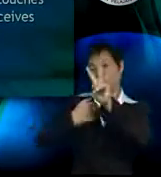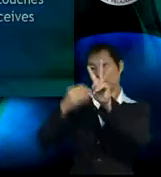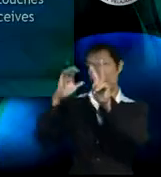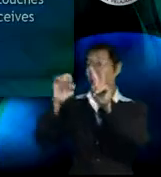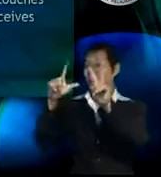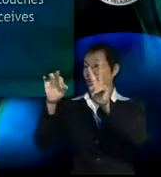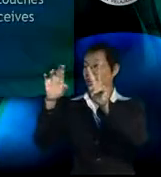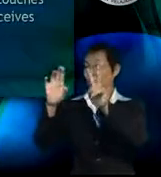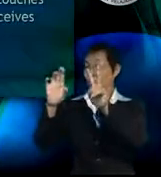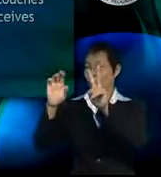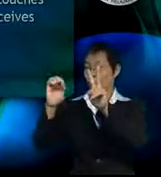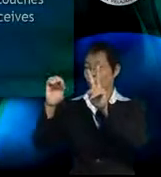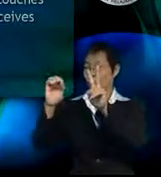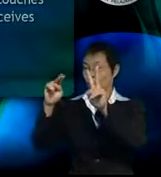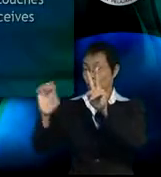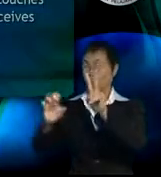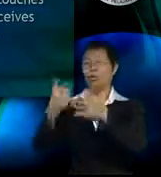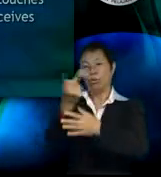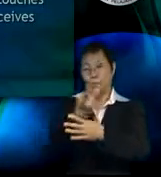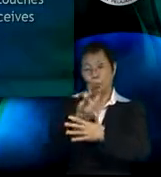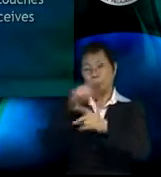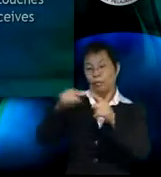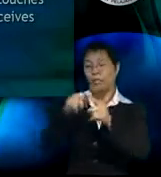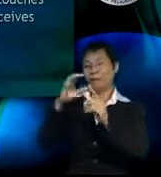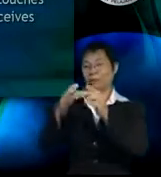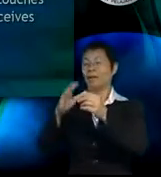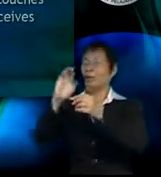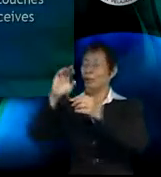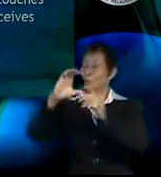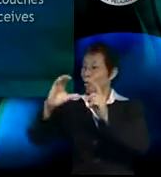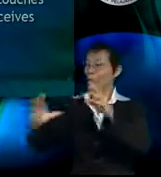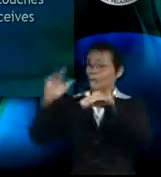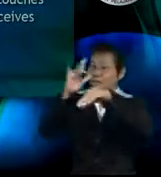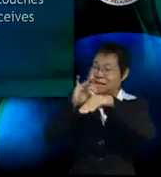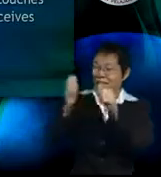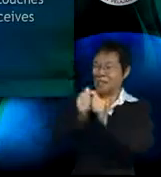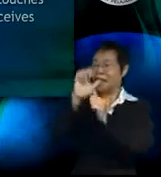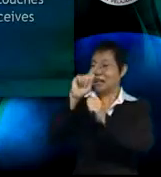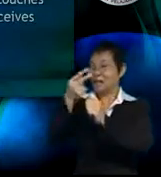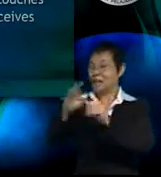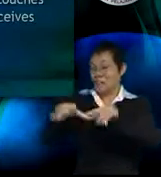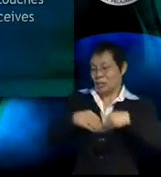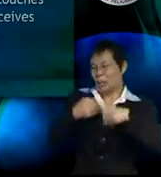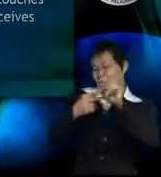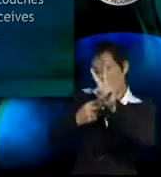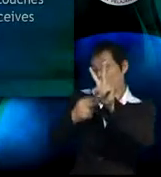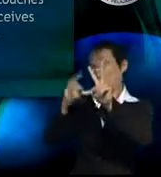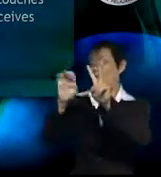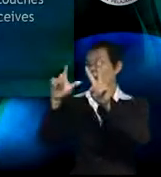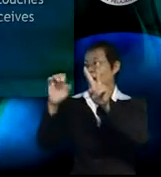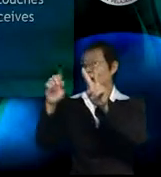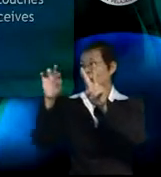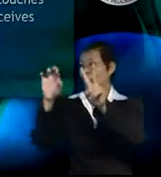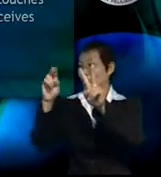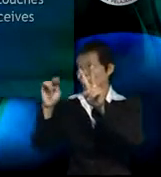less. So, when a copper ion touches the cathode, it receives 2 electrons.